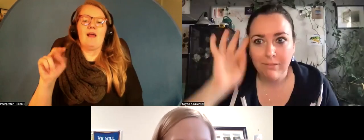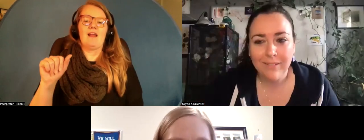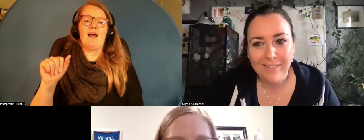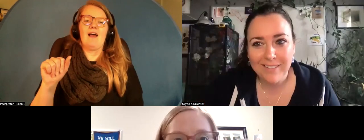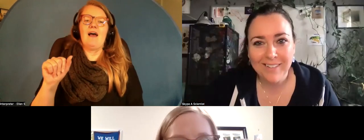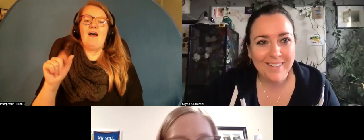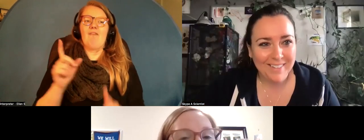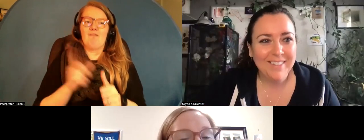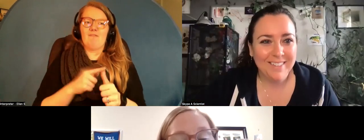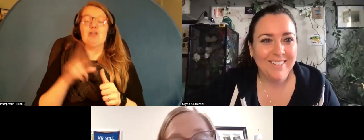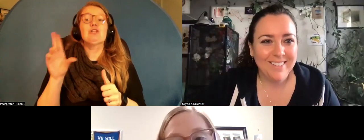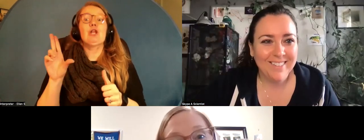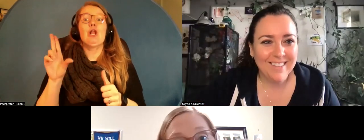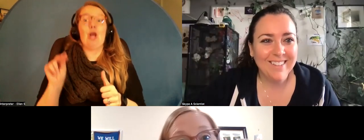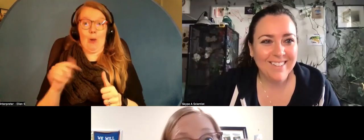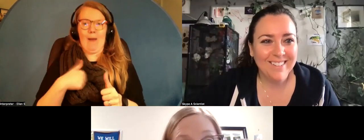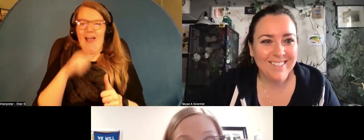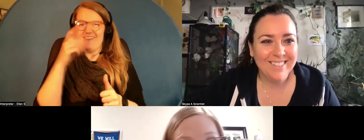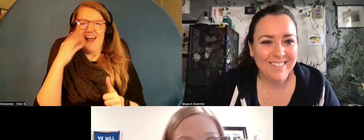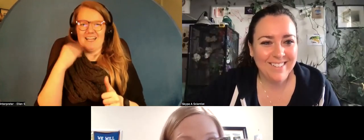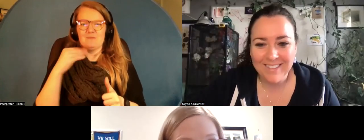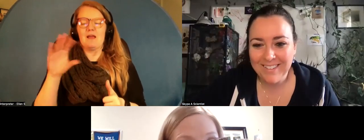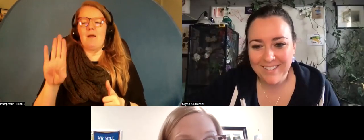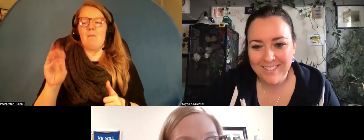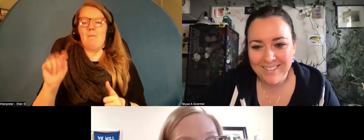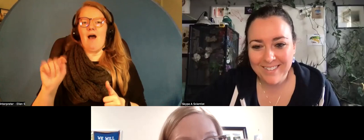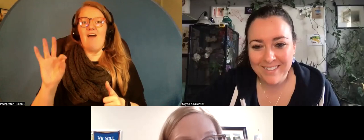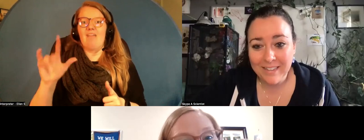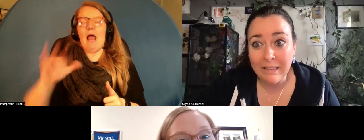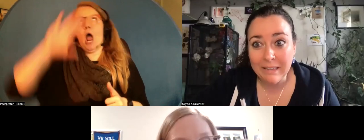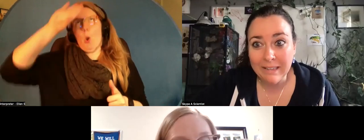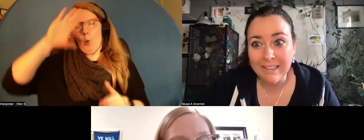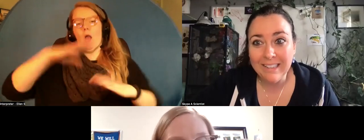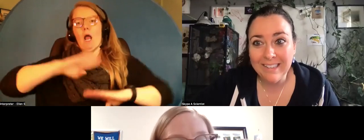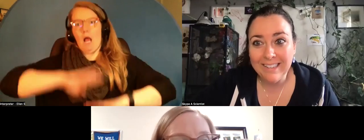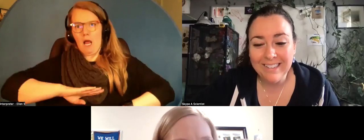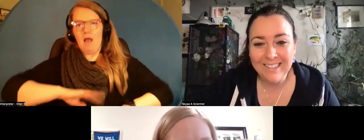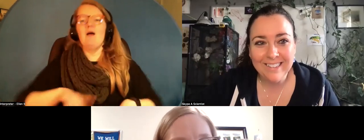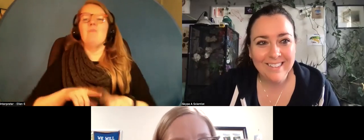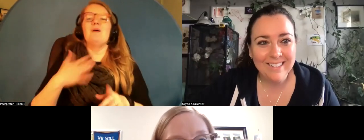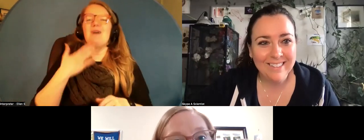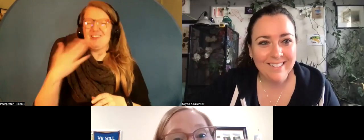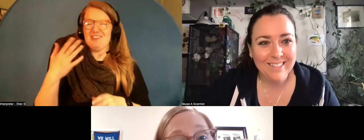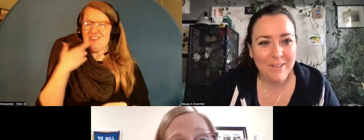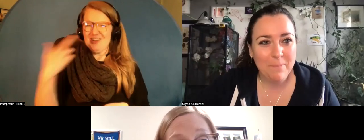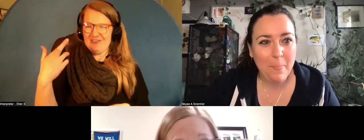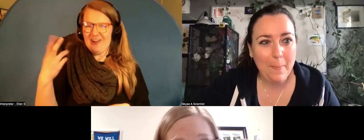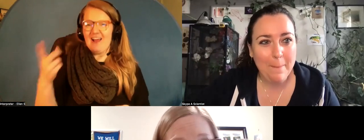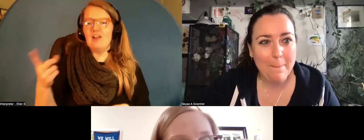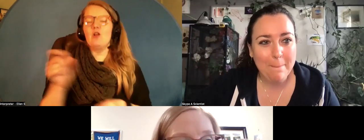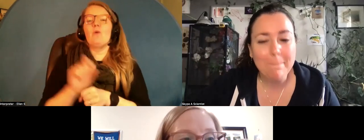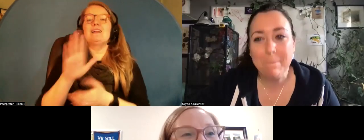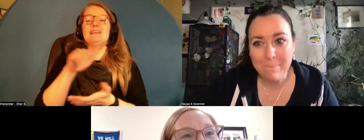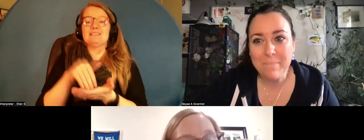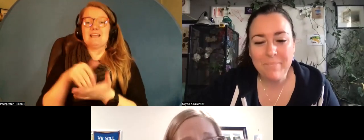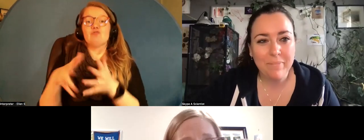not experienced a bot fly. Whew, yes. But my good friend and colleague, who has also worked in Central America, has had a